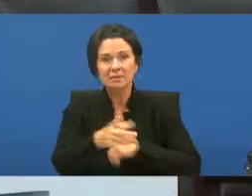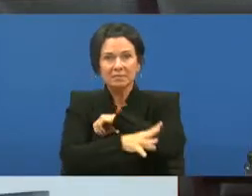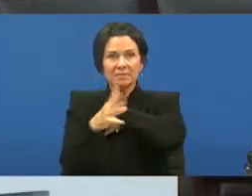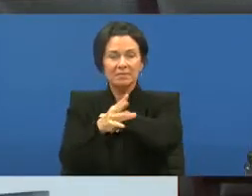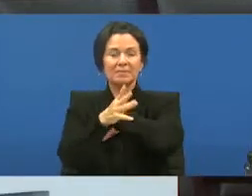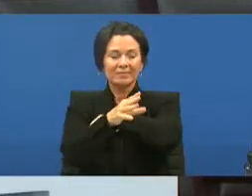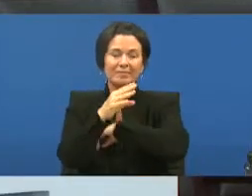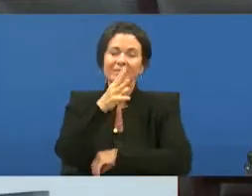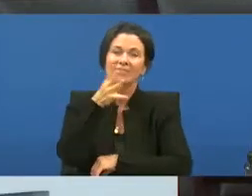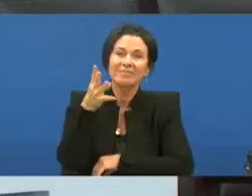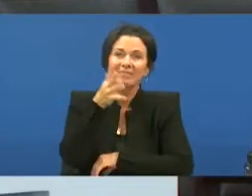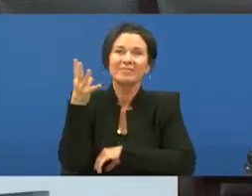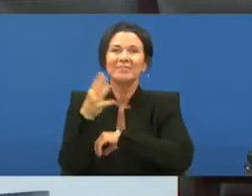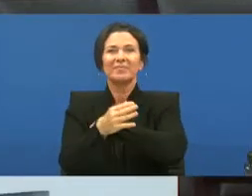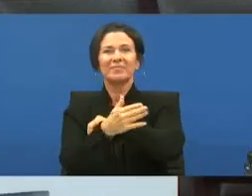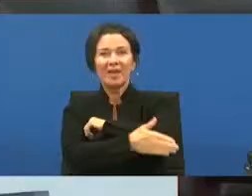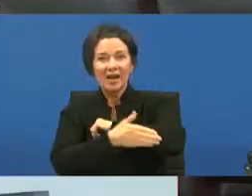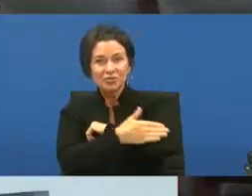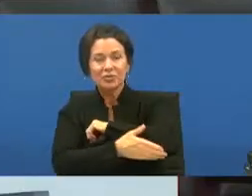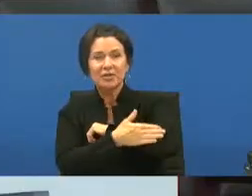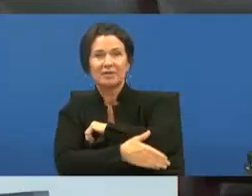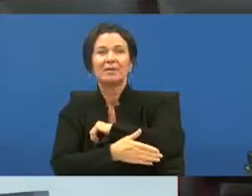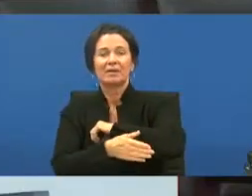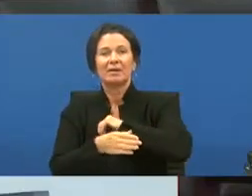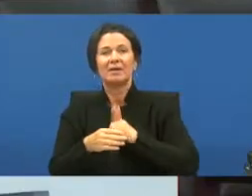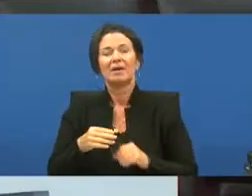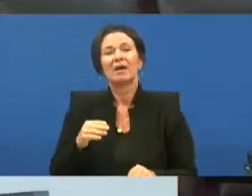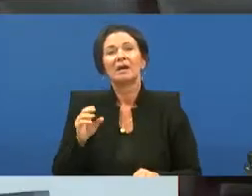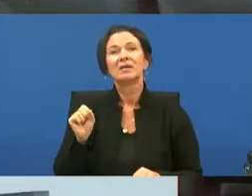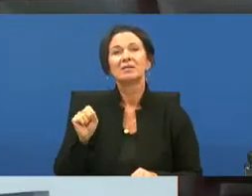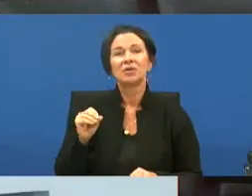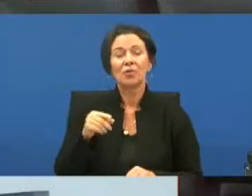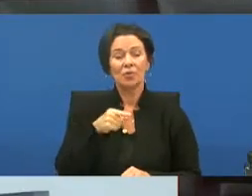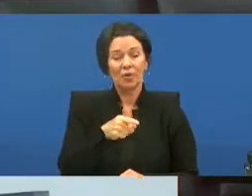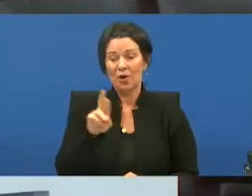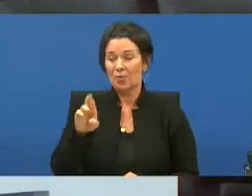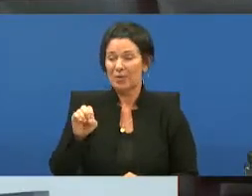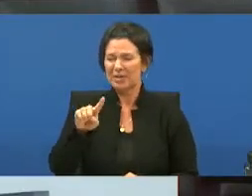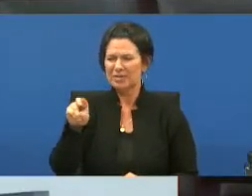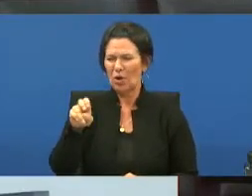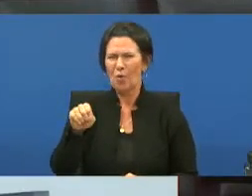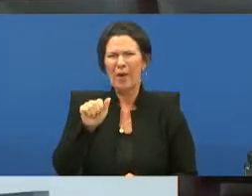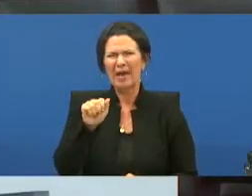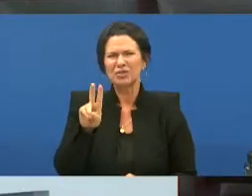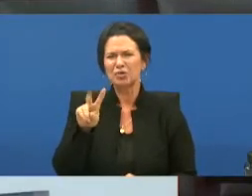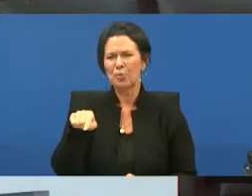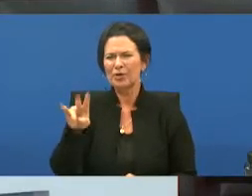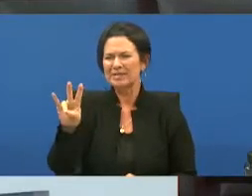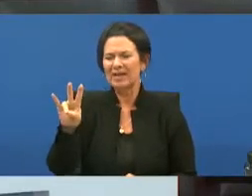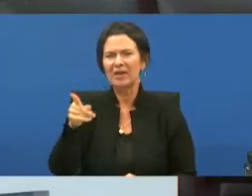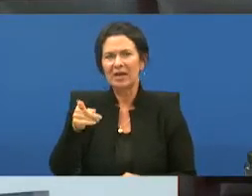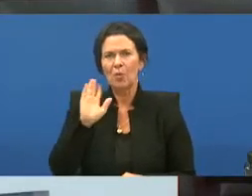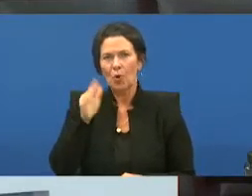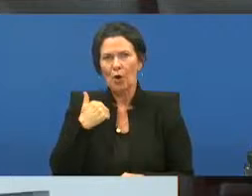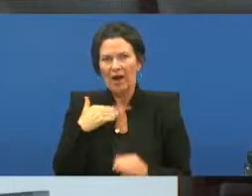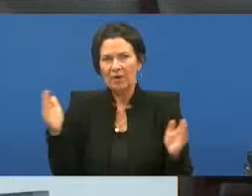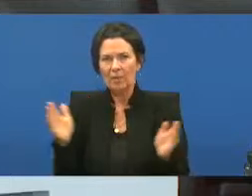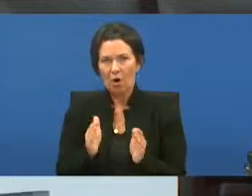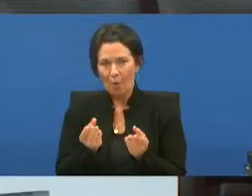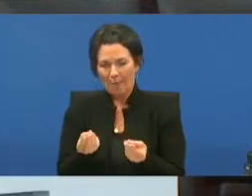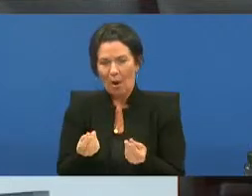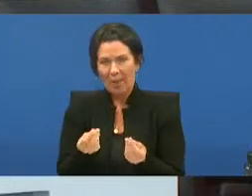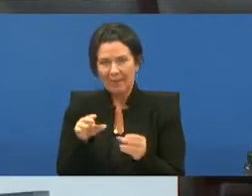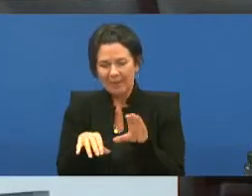and not designed for the kind of development that is being proposed. Rezoning to A2.7 would allow smaller lots and much more